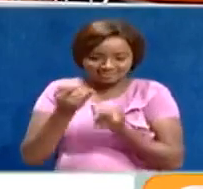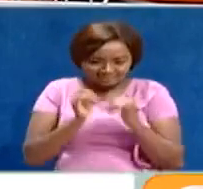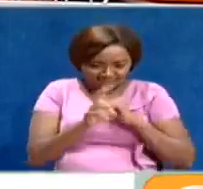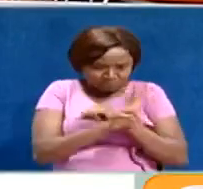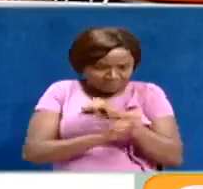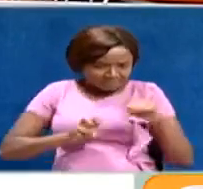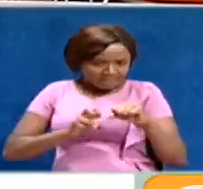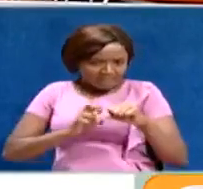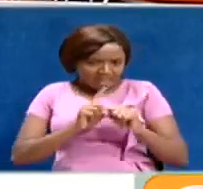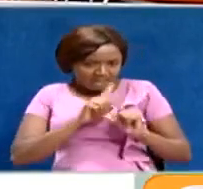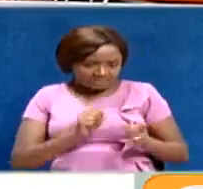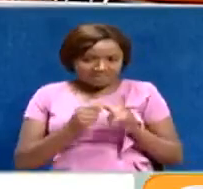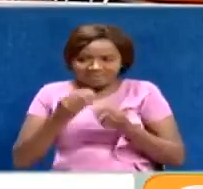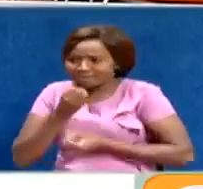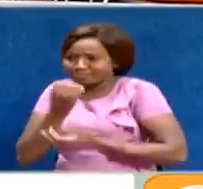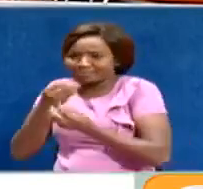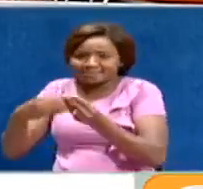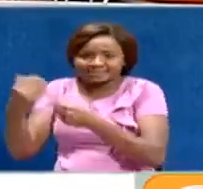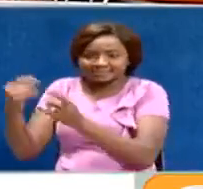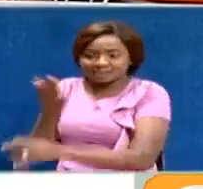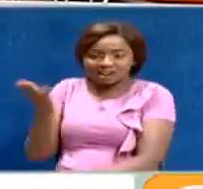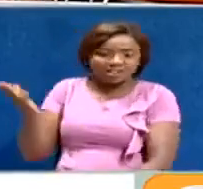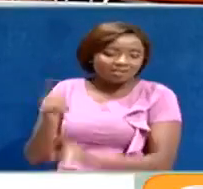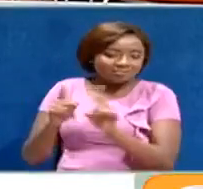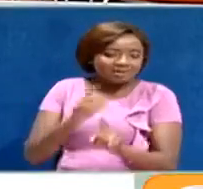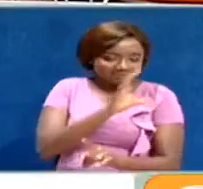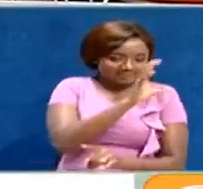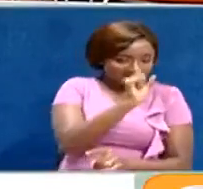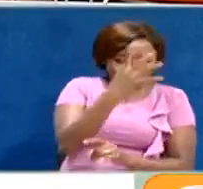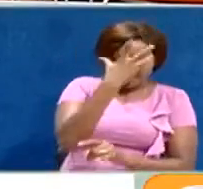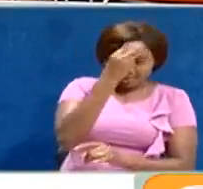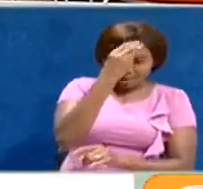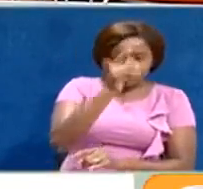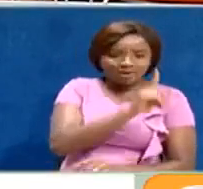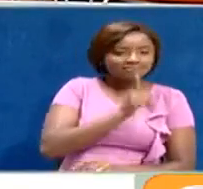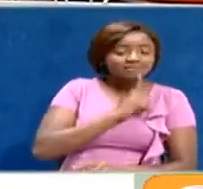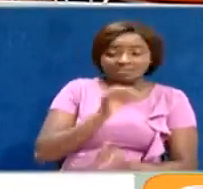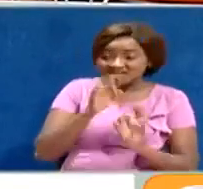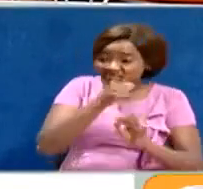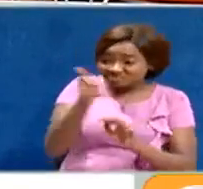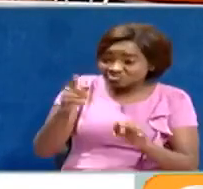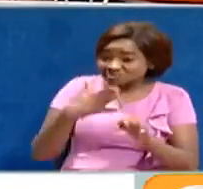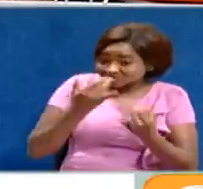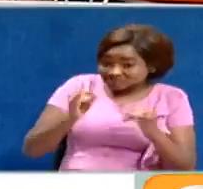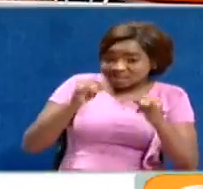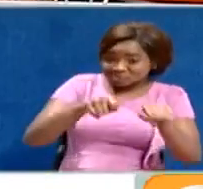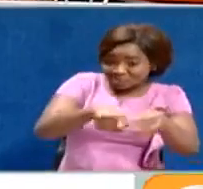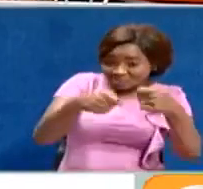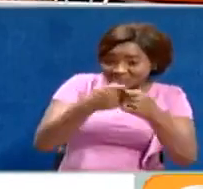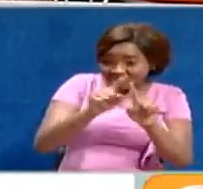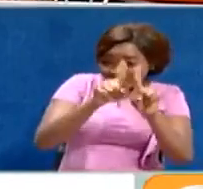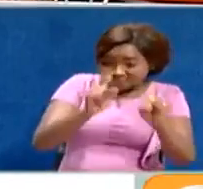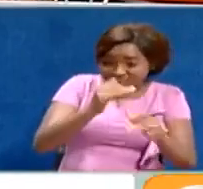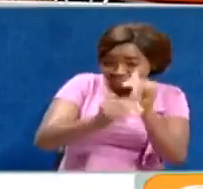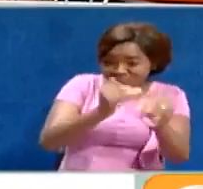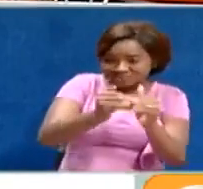examinations. Education Cabinet Secretary Professor George Magoha says all those arrested for attempting to compromise the integrity of the exams will